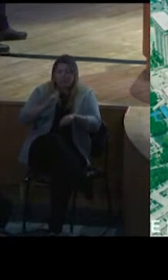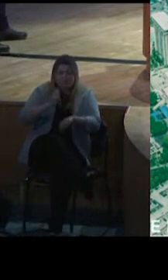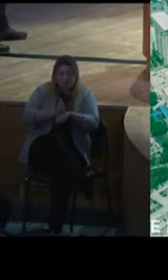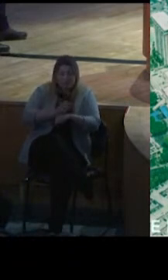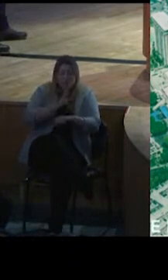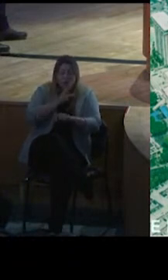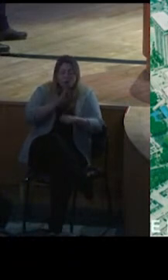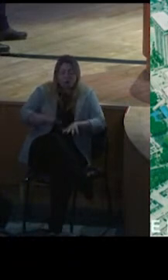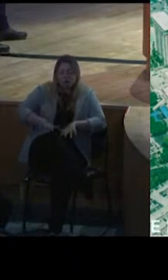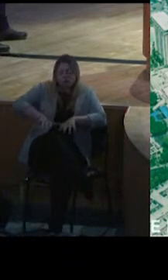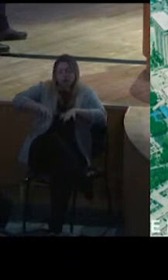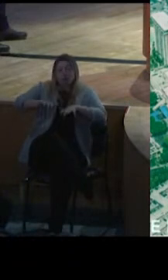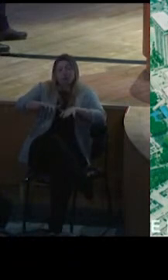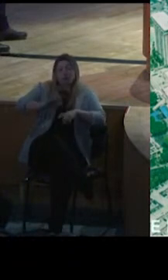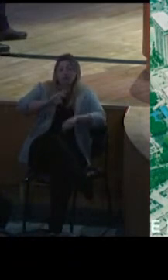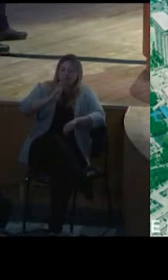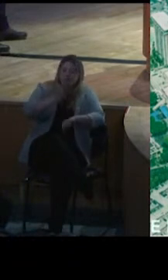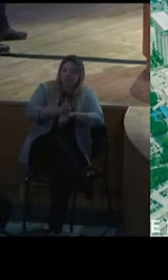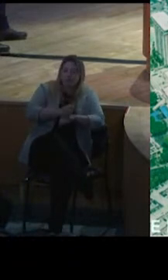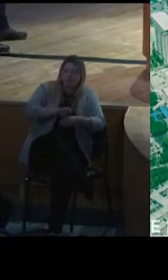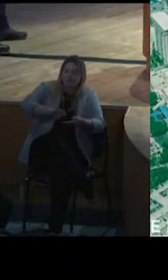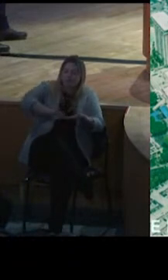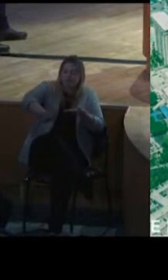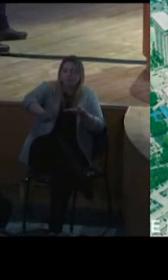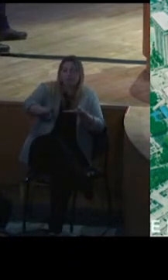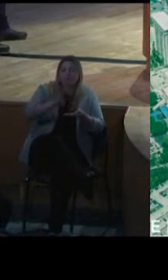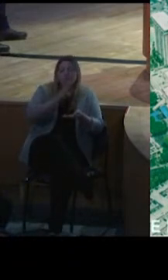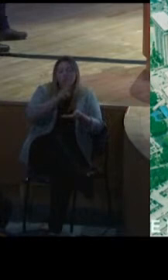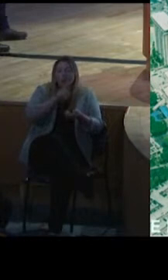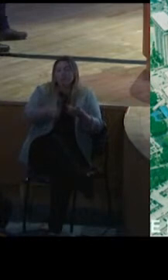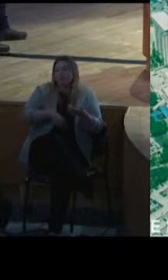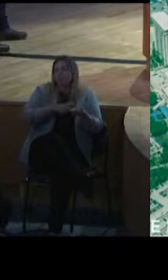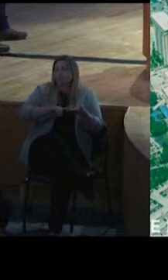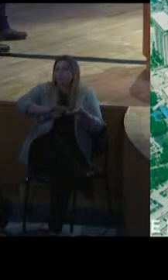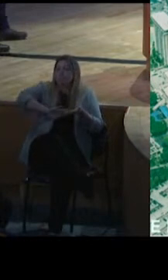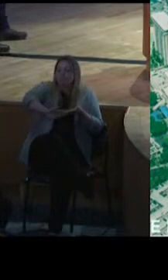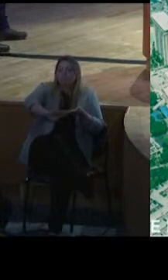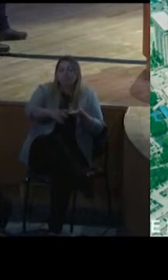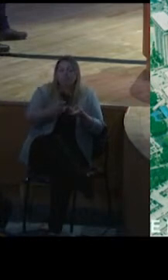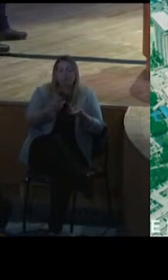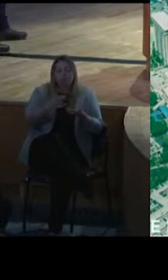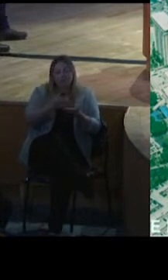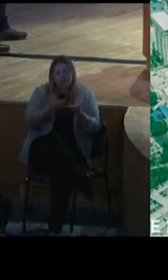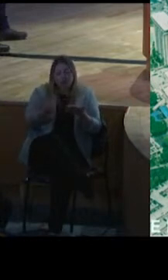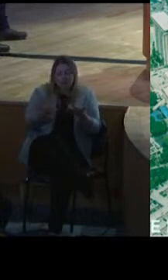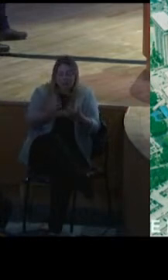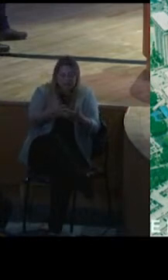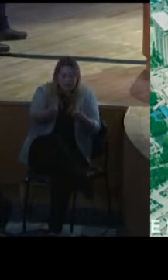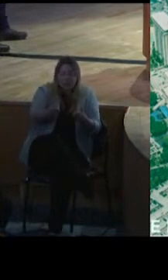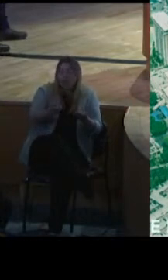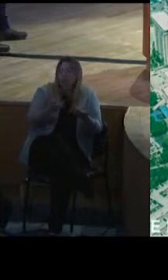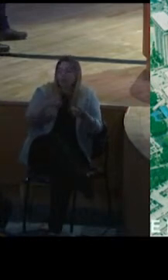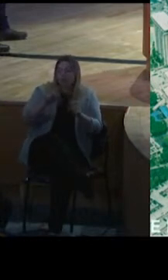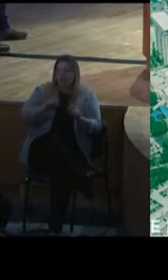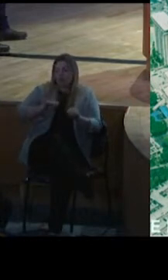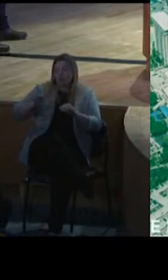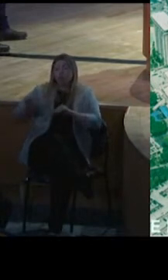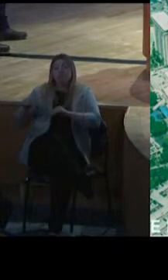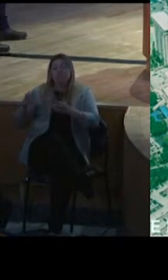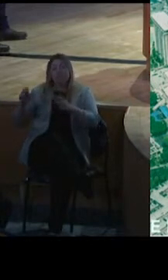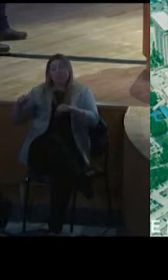on displacement of, you know, water or resources and the need to move and then potential to move back